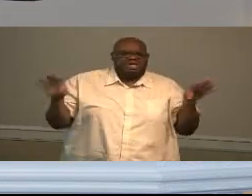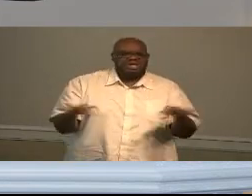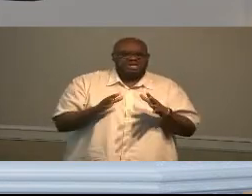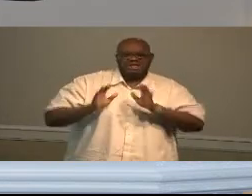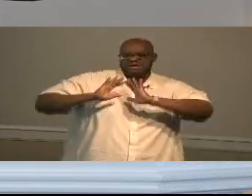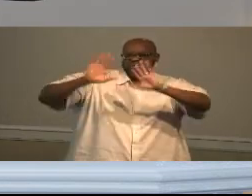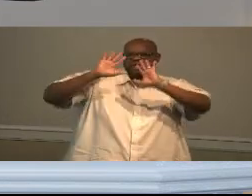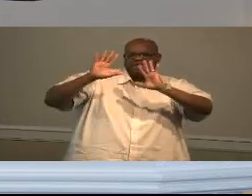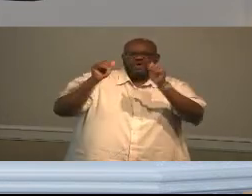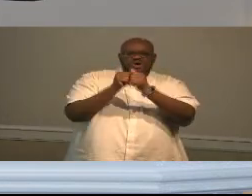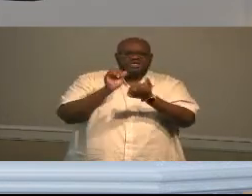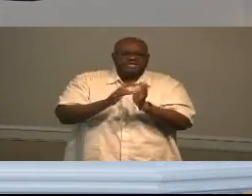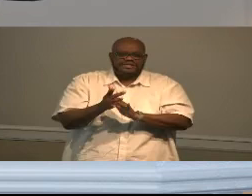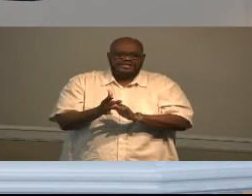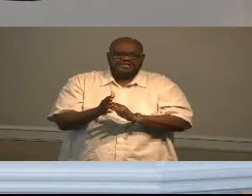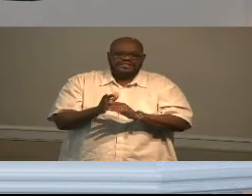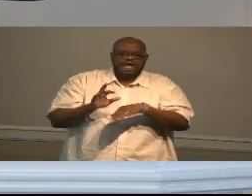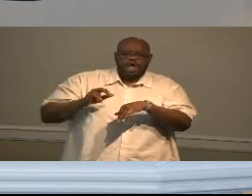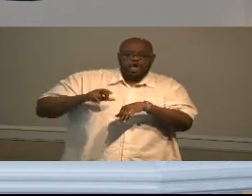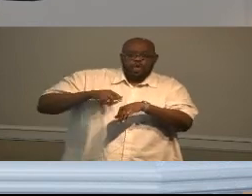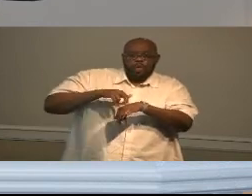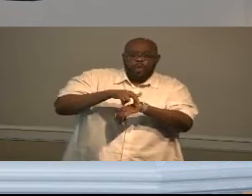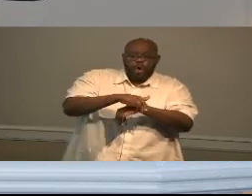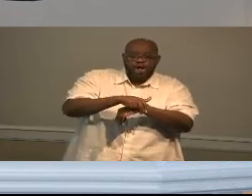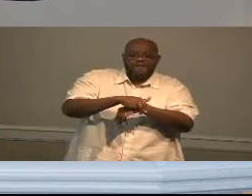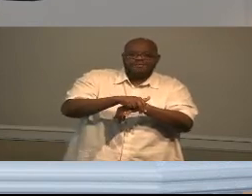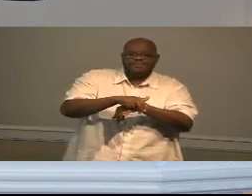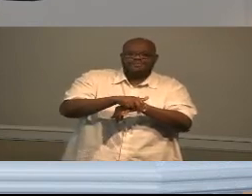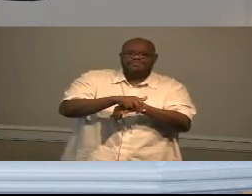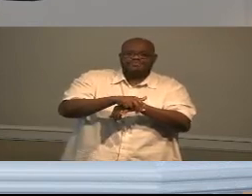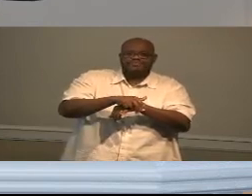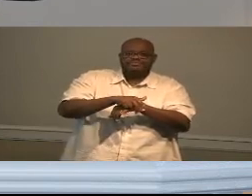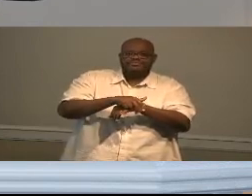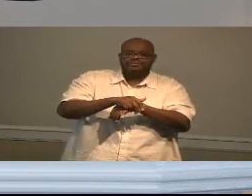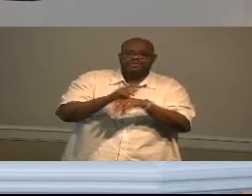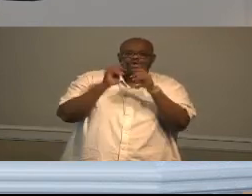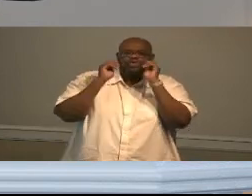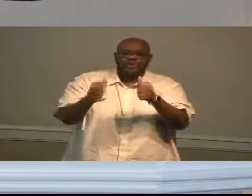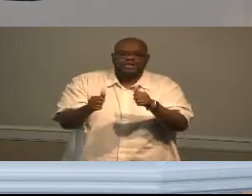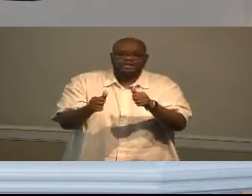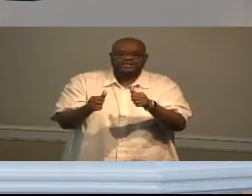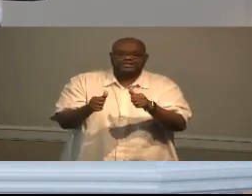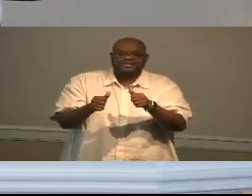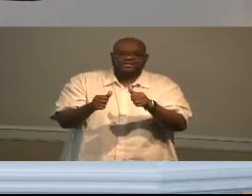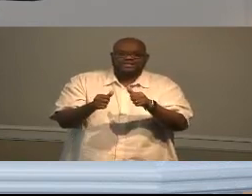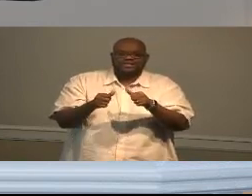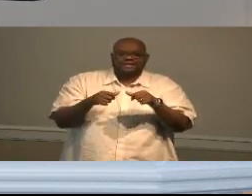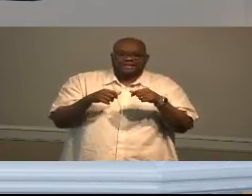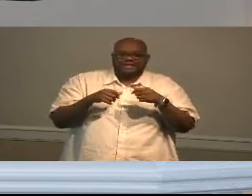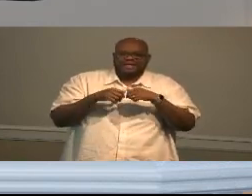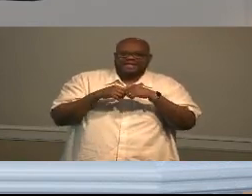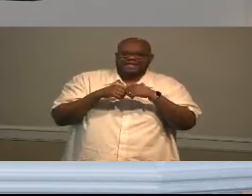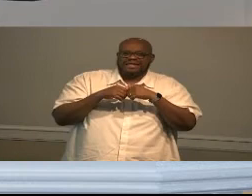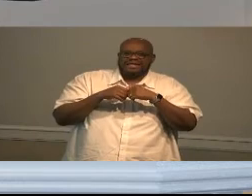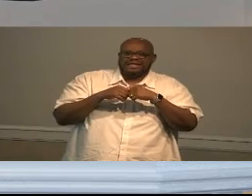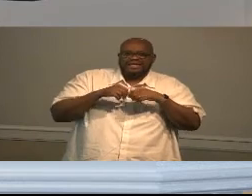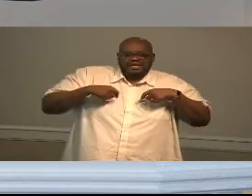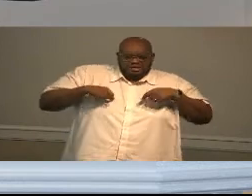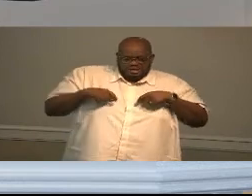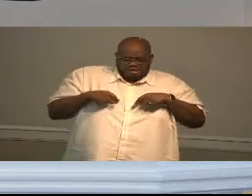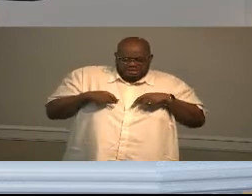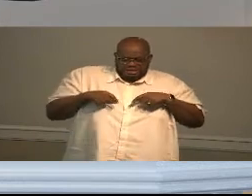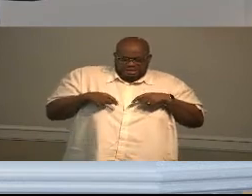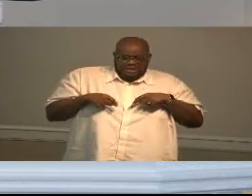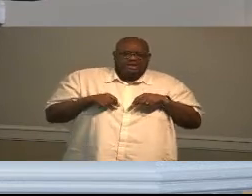walking on water. When all of a sudden, he lost his nerve. He took his